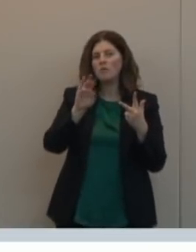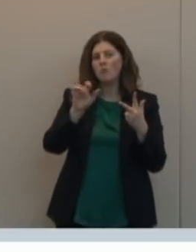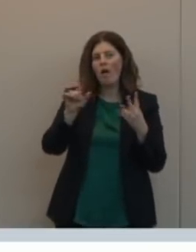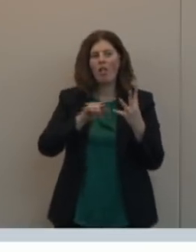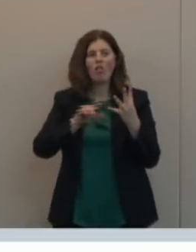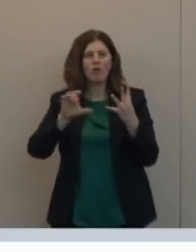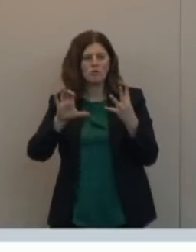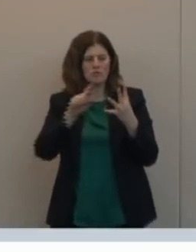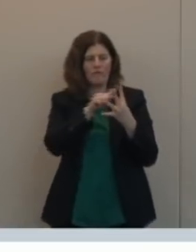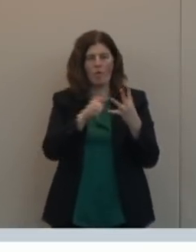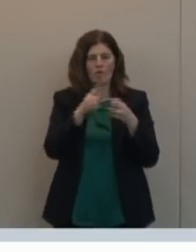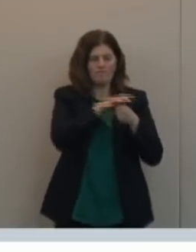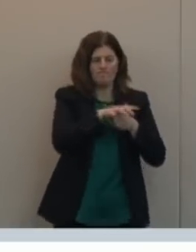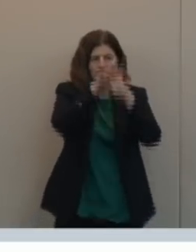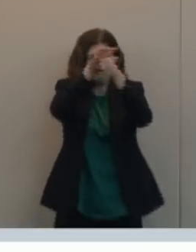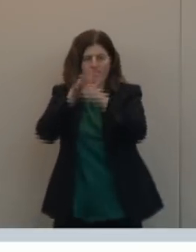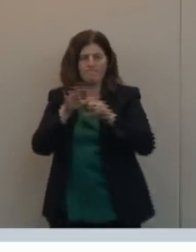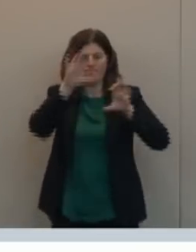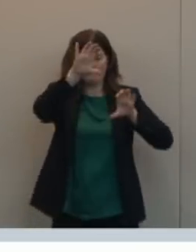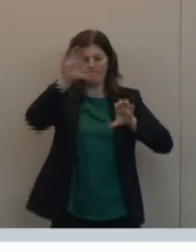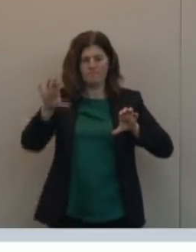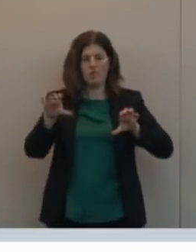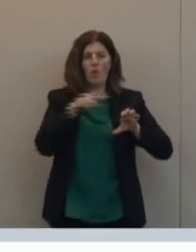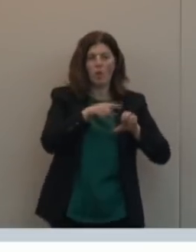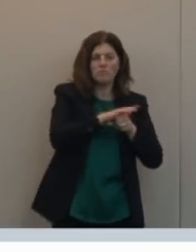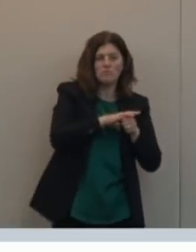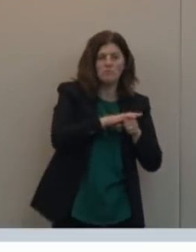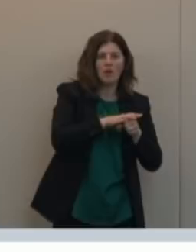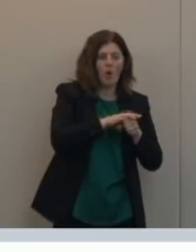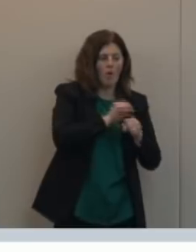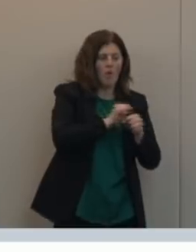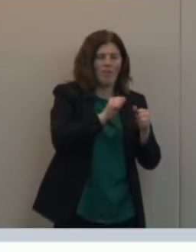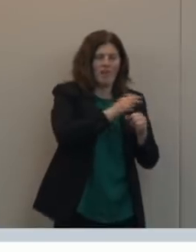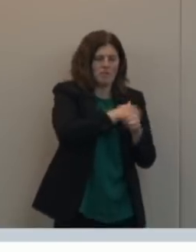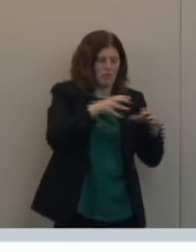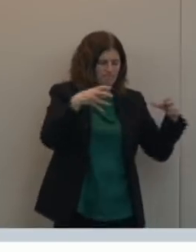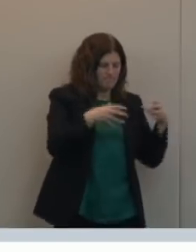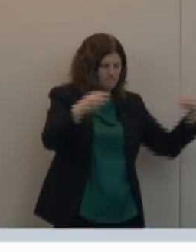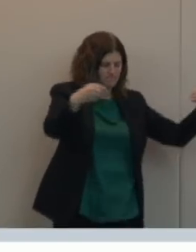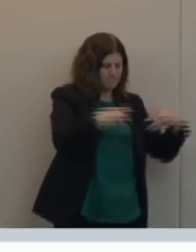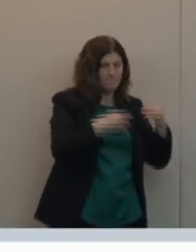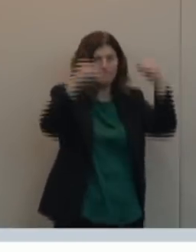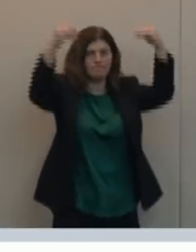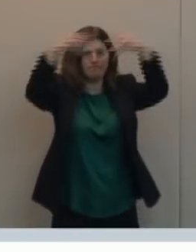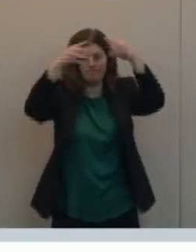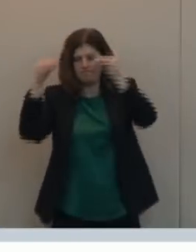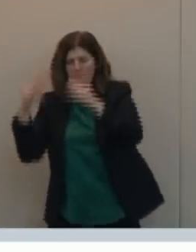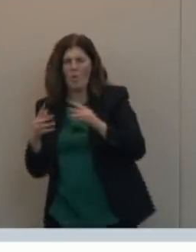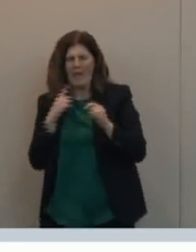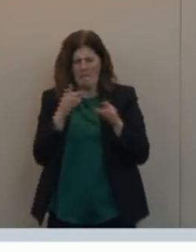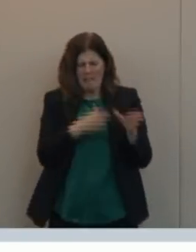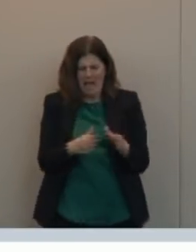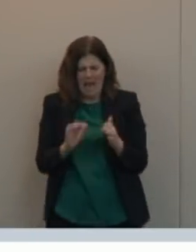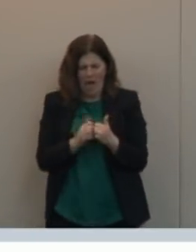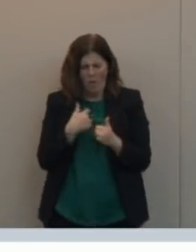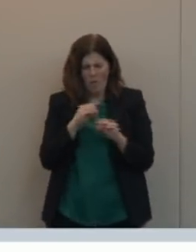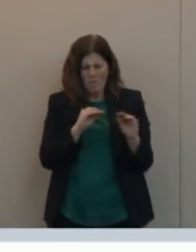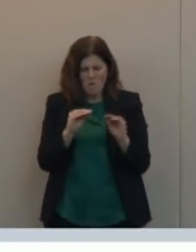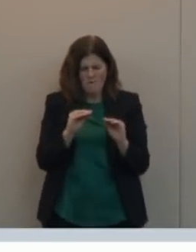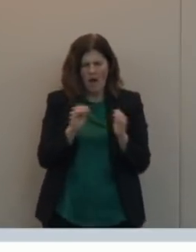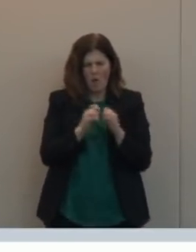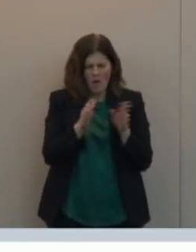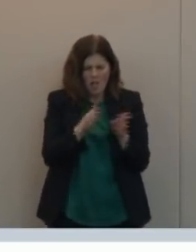Las Cruces. And those hubs are working with those hospitals that feed into them, so we can plan how people are going to move. And we can plan